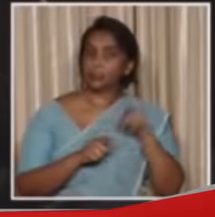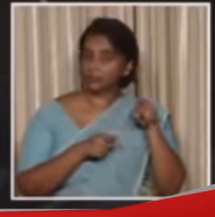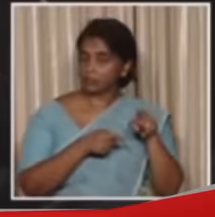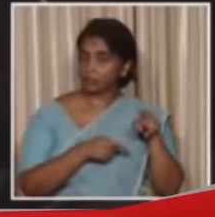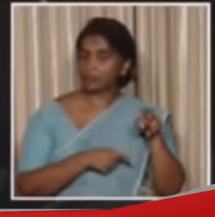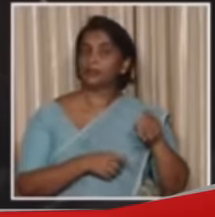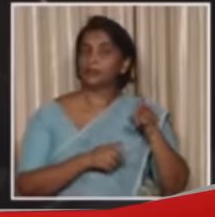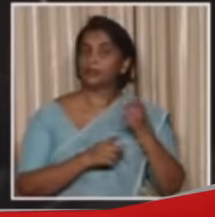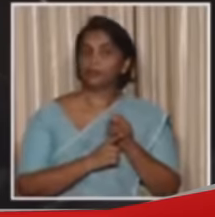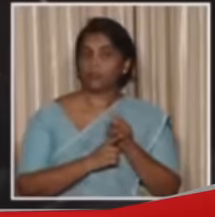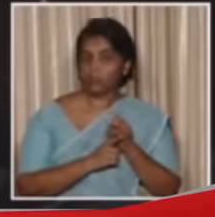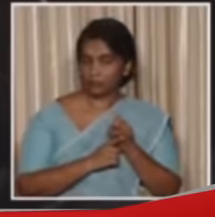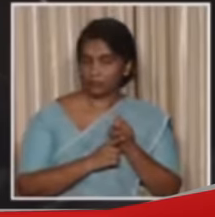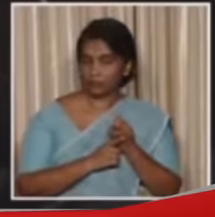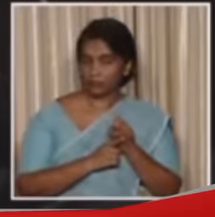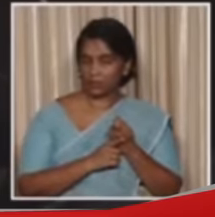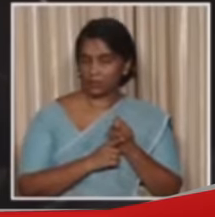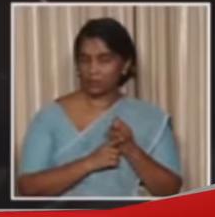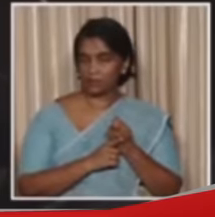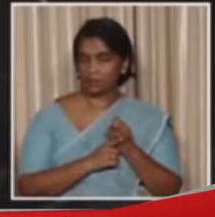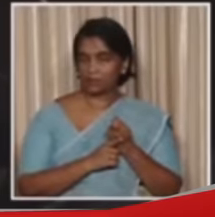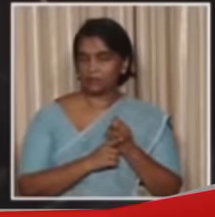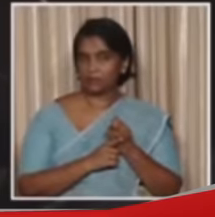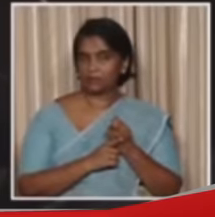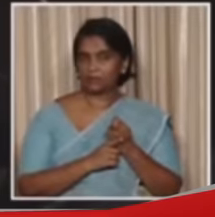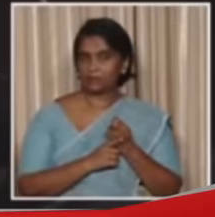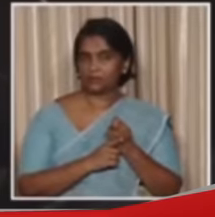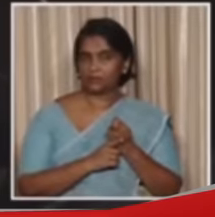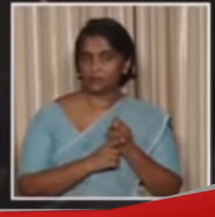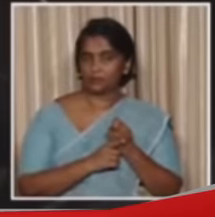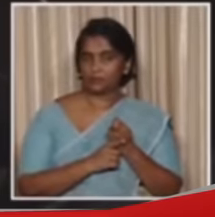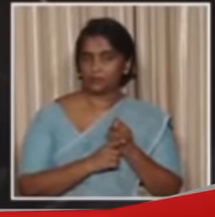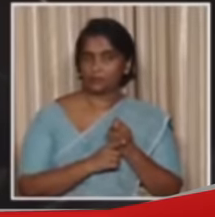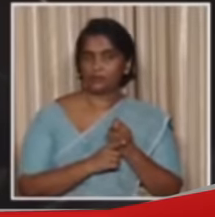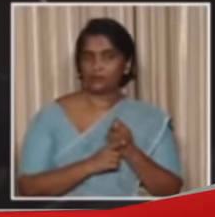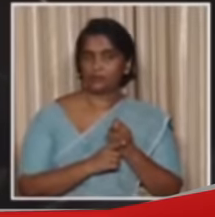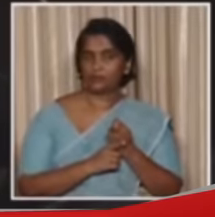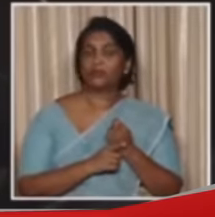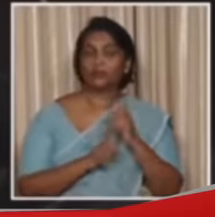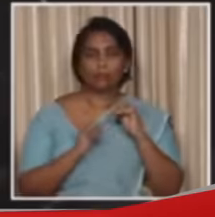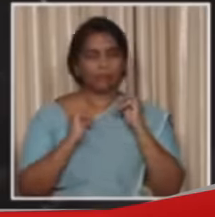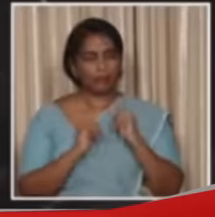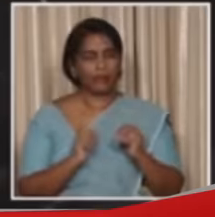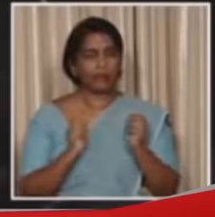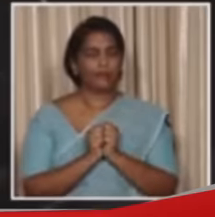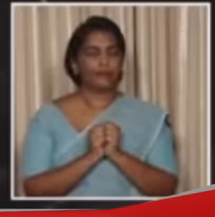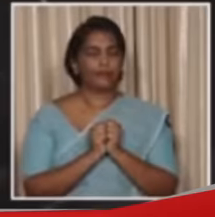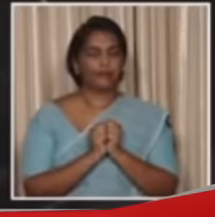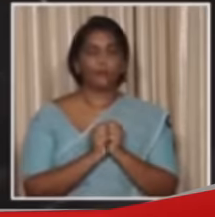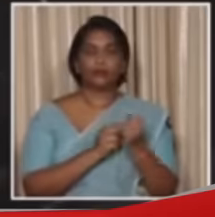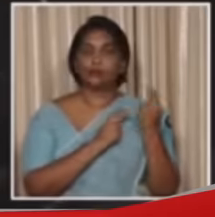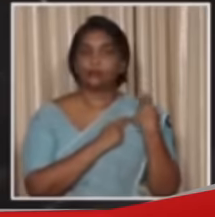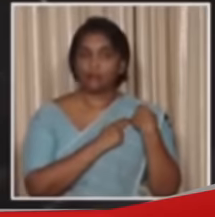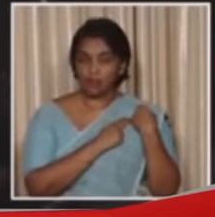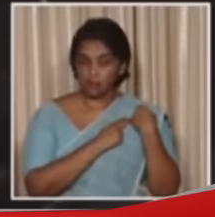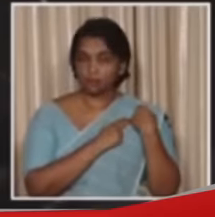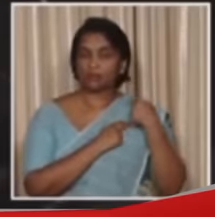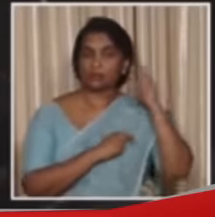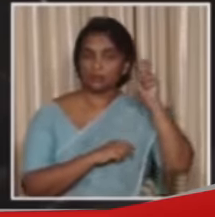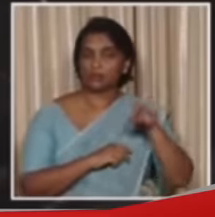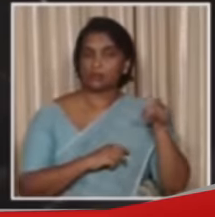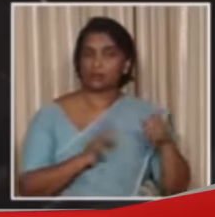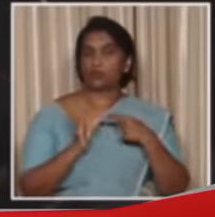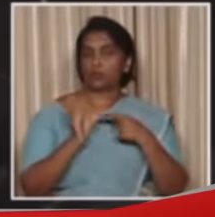are getting away scot-free. So this is not what the people expected, this is not what people wanted, and this